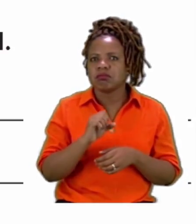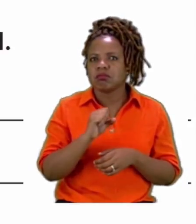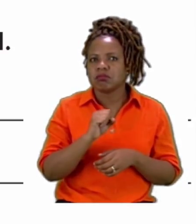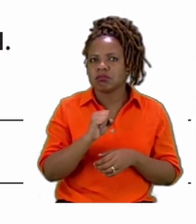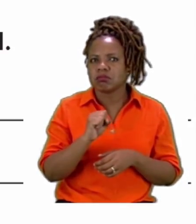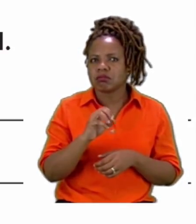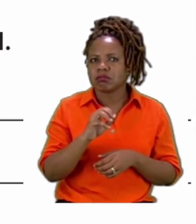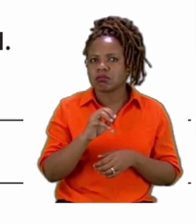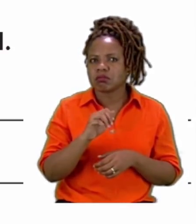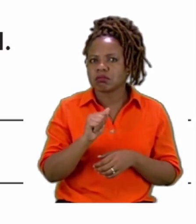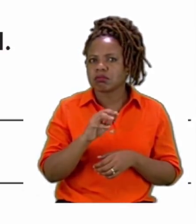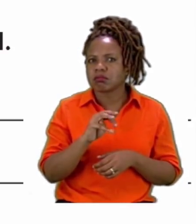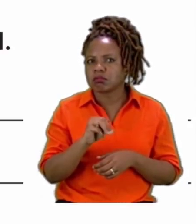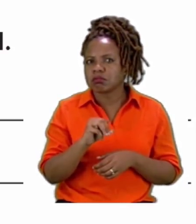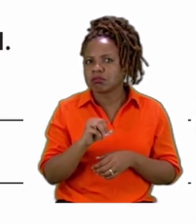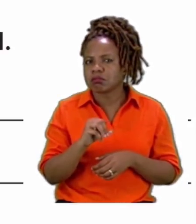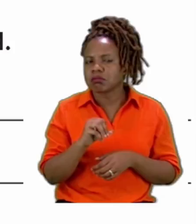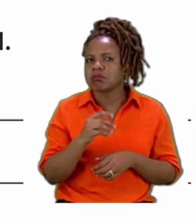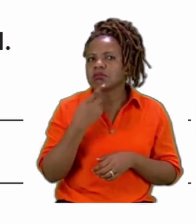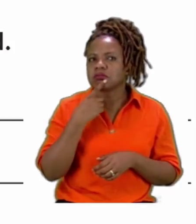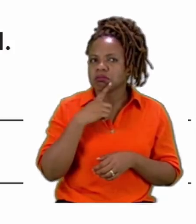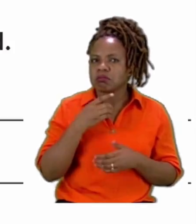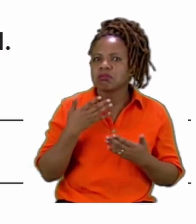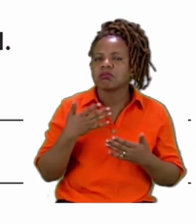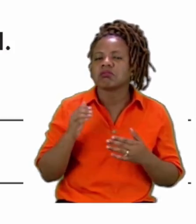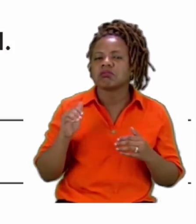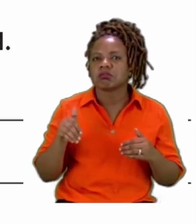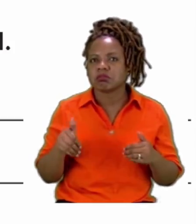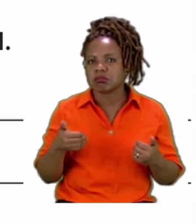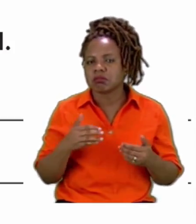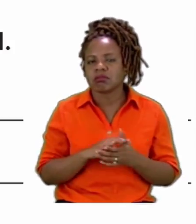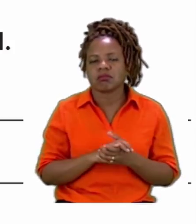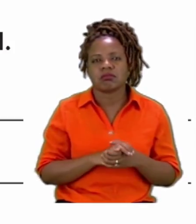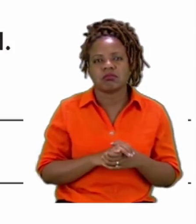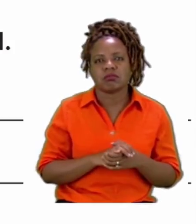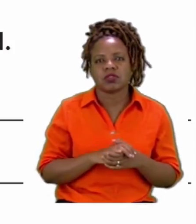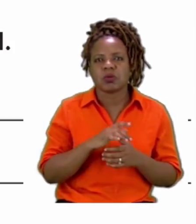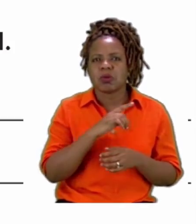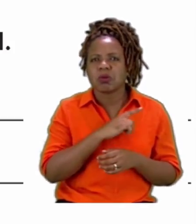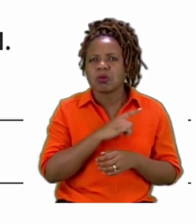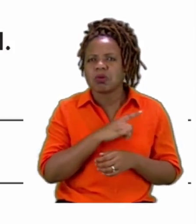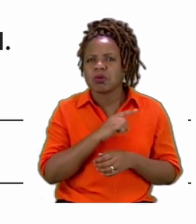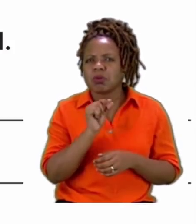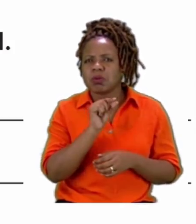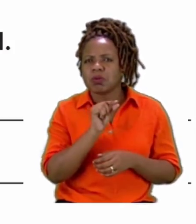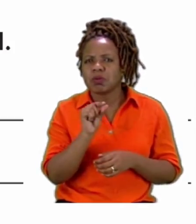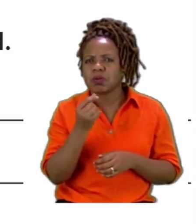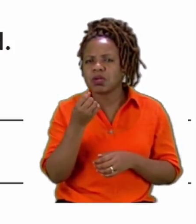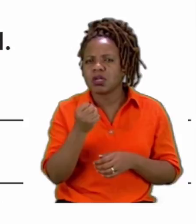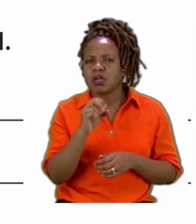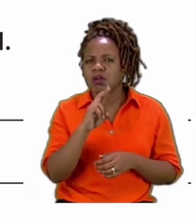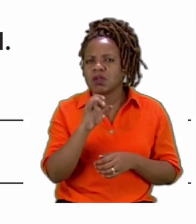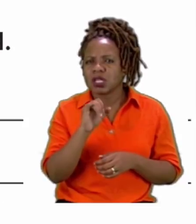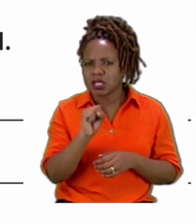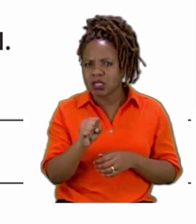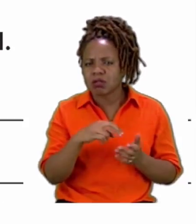know that Sam is either a man or a boy. And then the other clue is the answer beginning with the